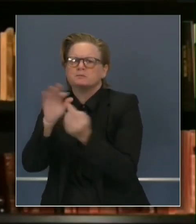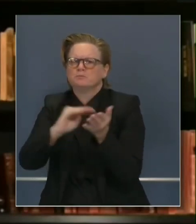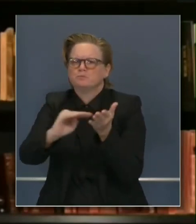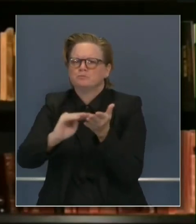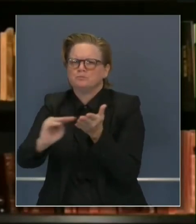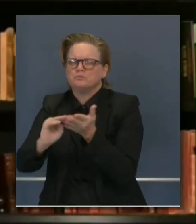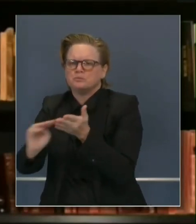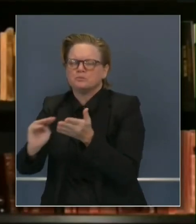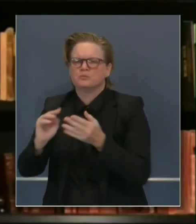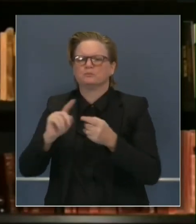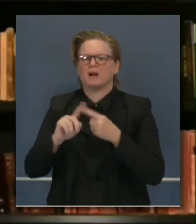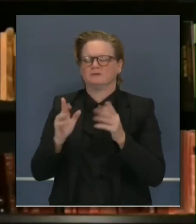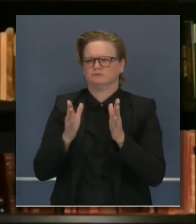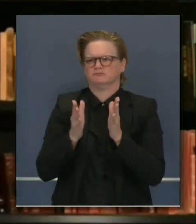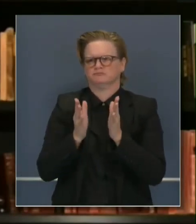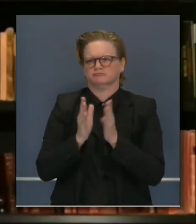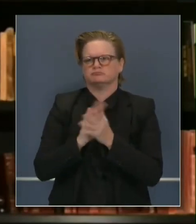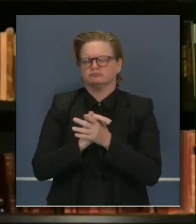some just don't necessarily